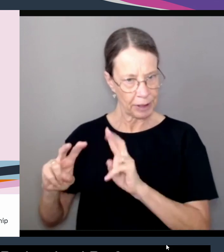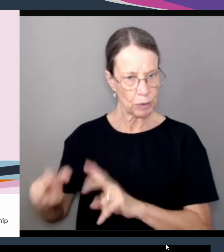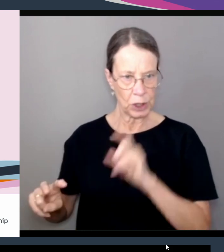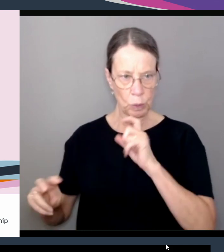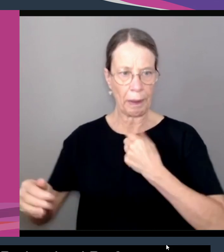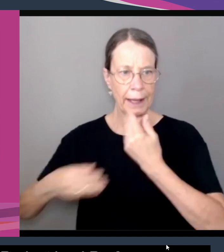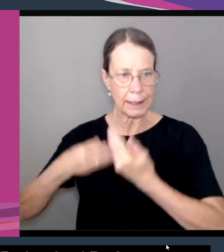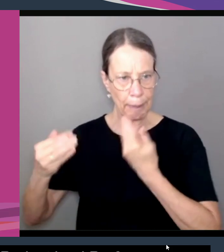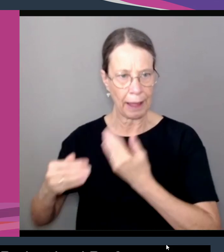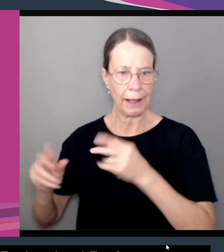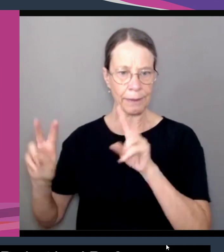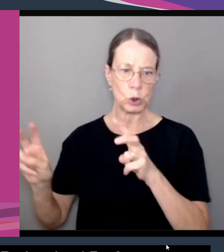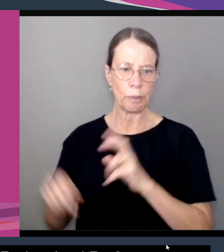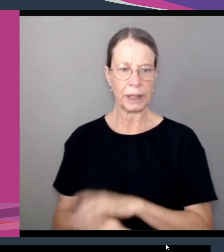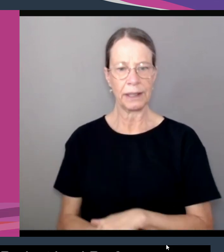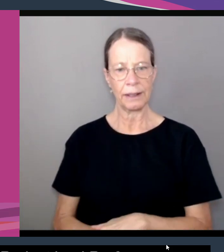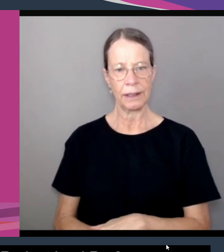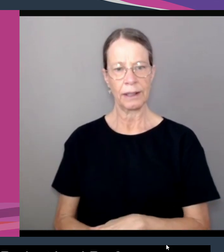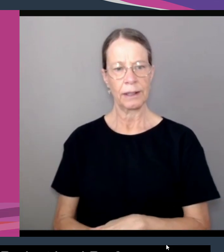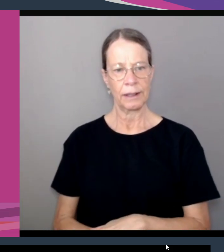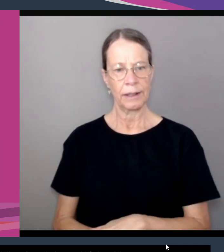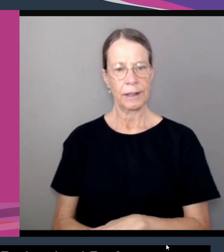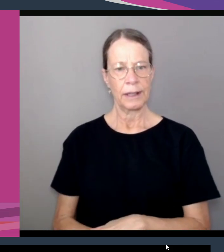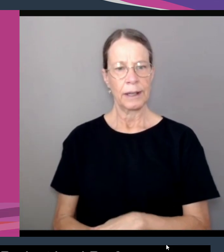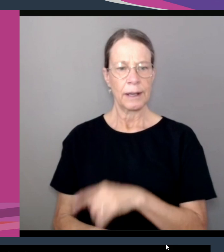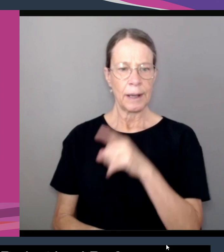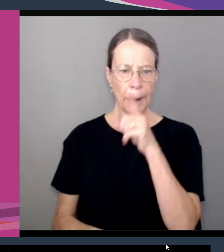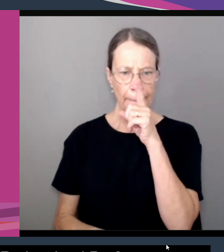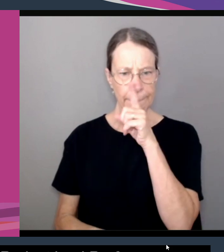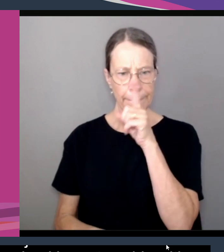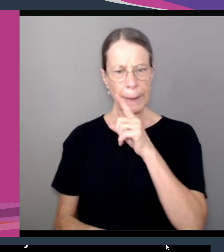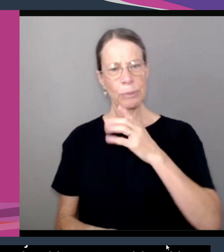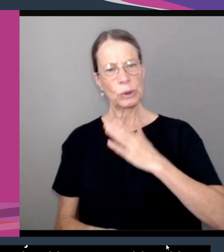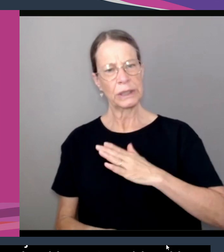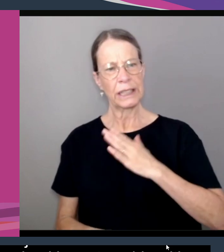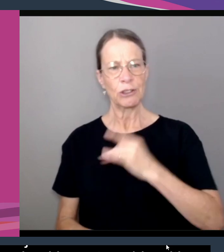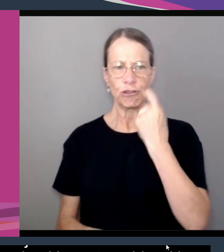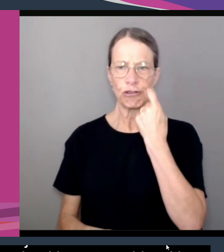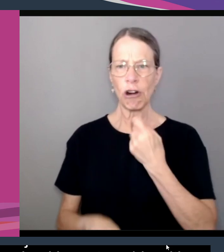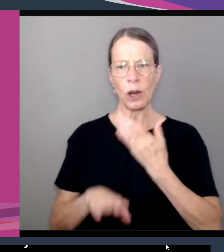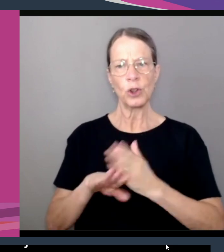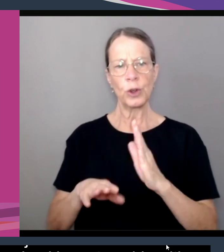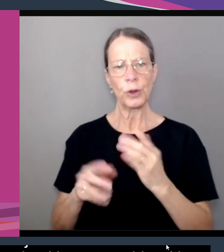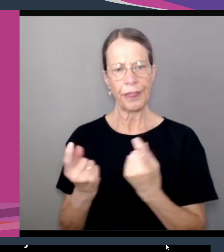her. People also need to try new things.